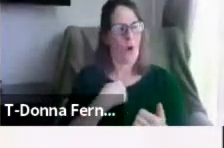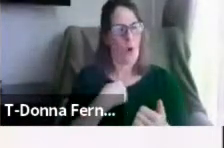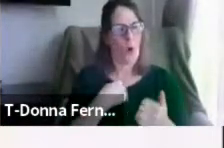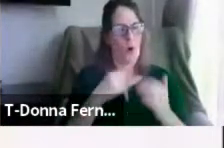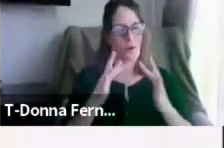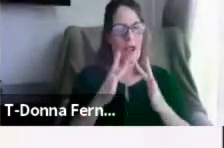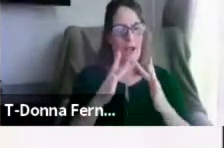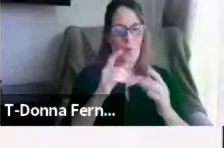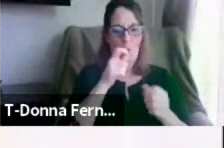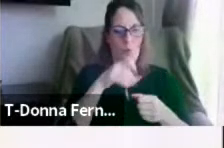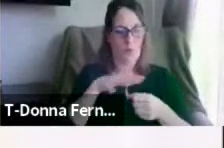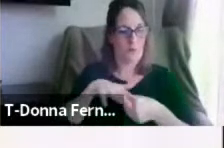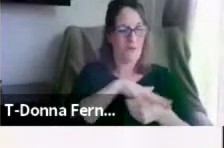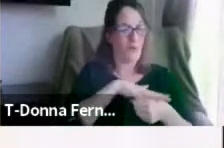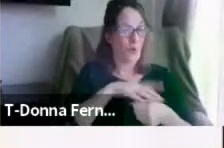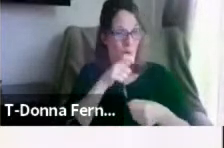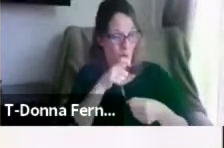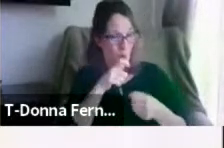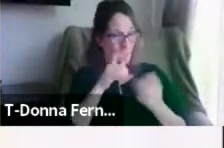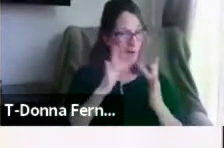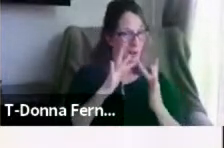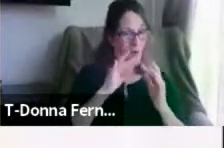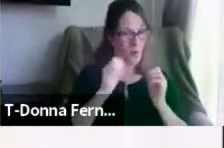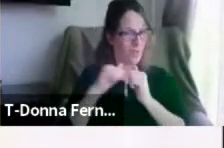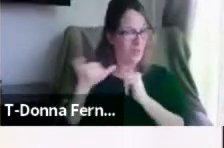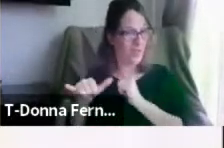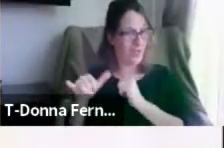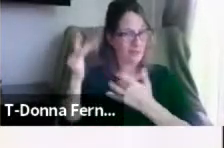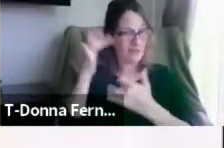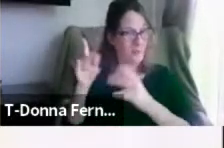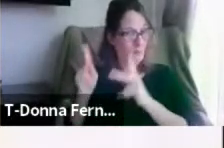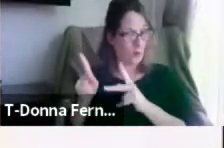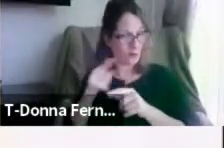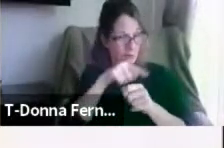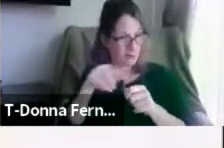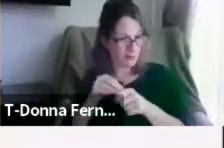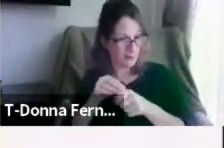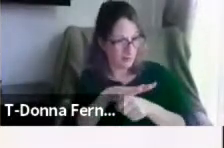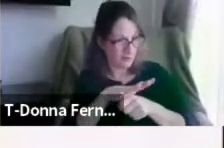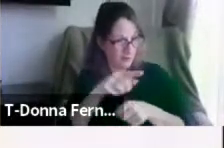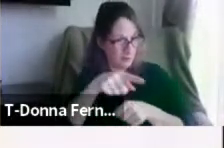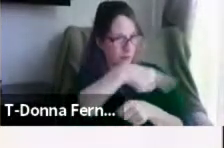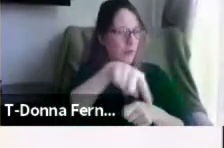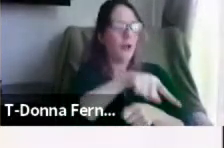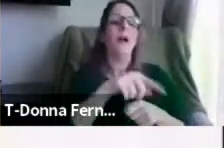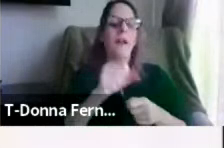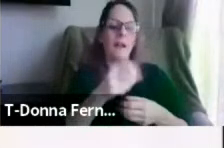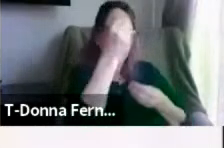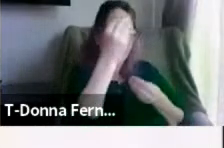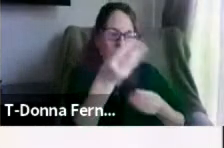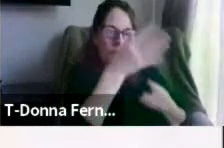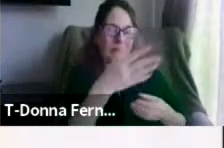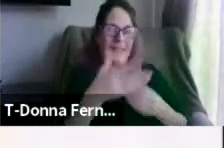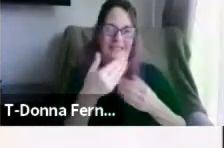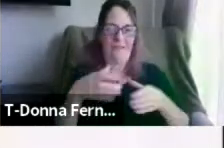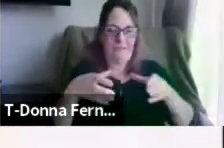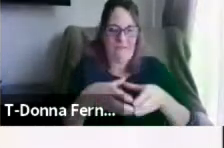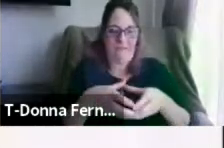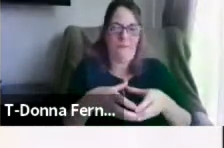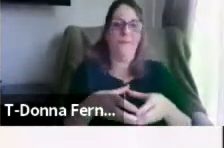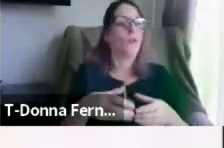any sources that might have been in contact with the ill person. So we're open and